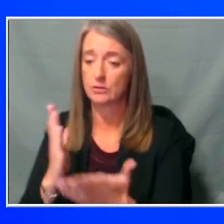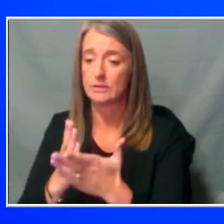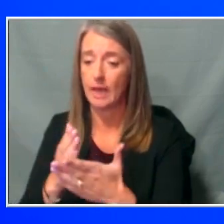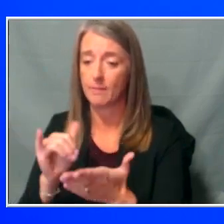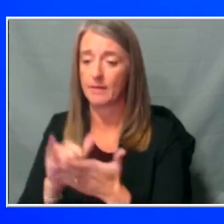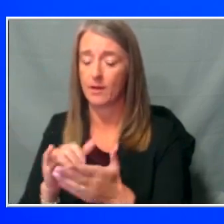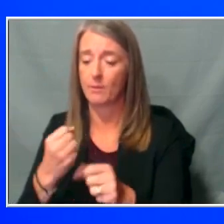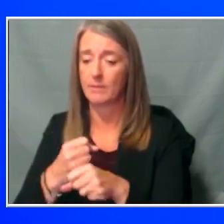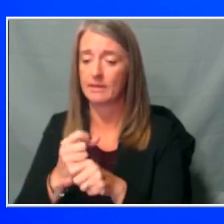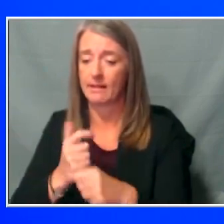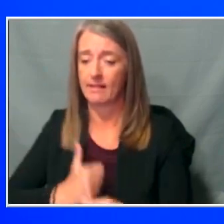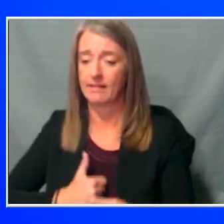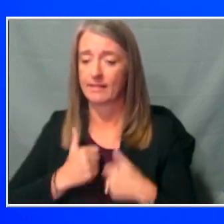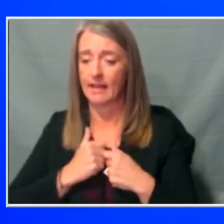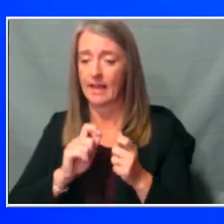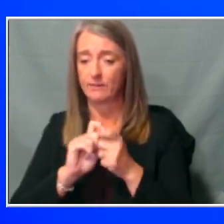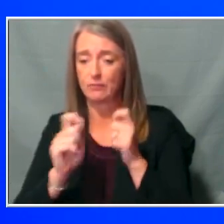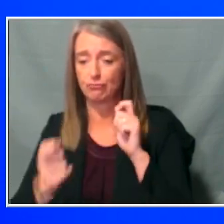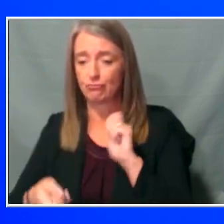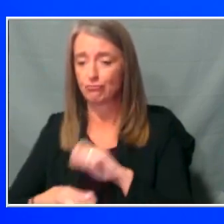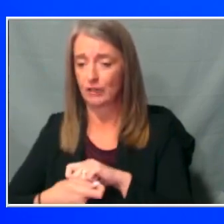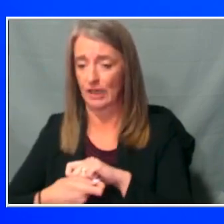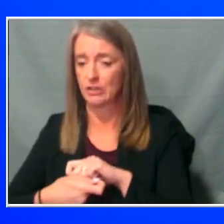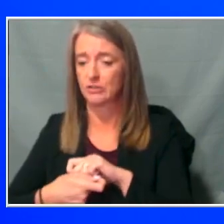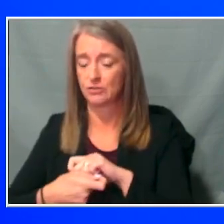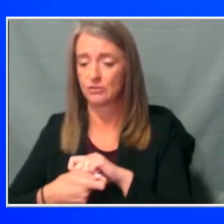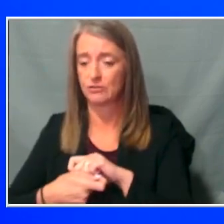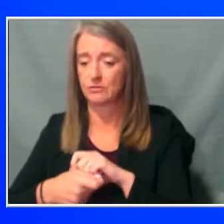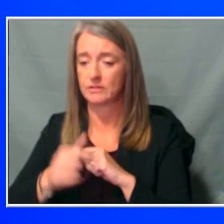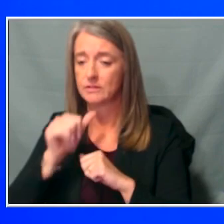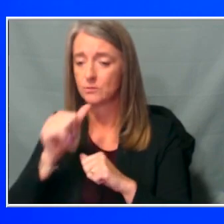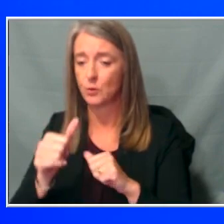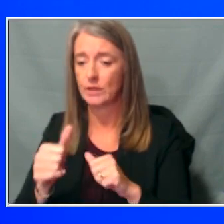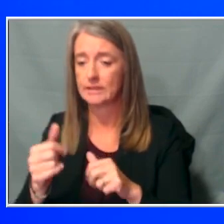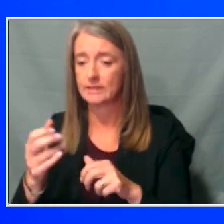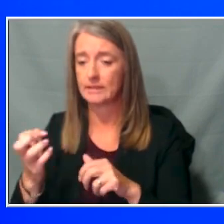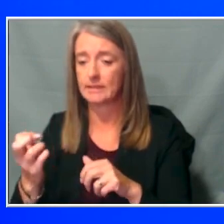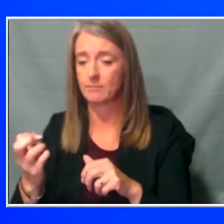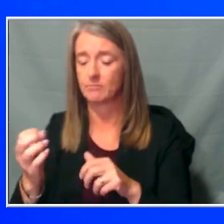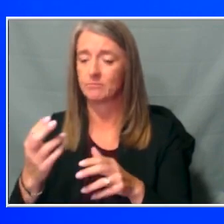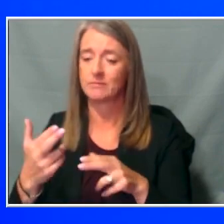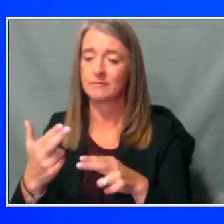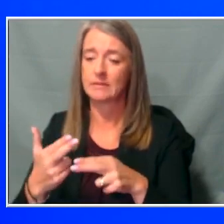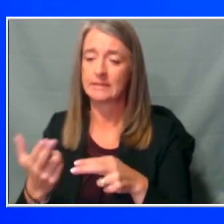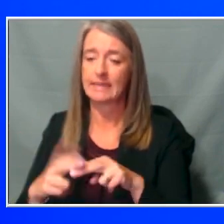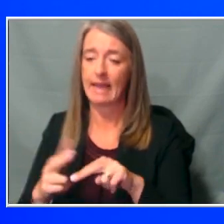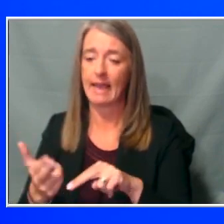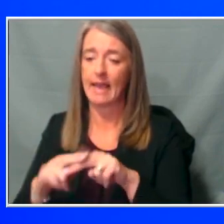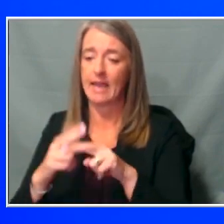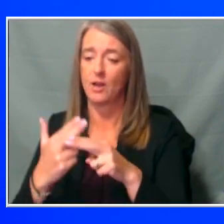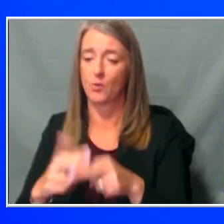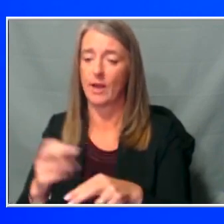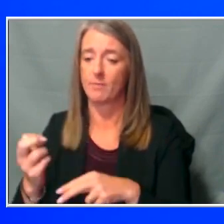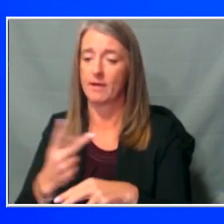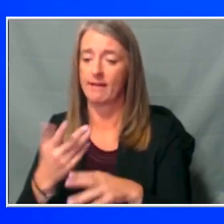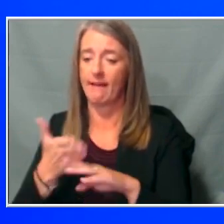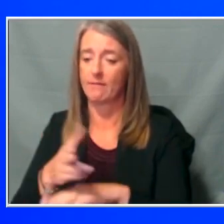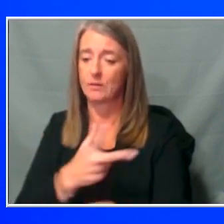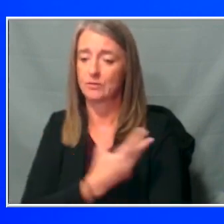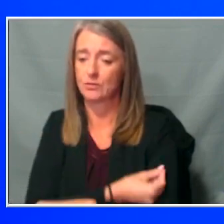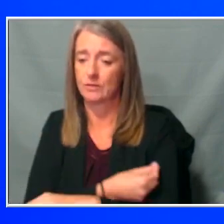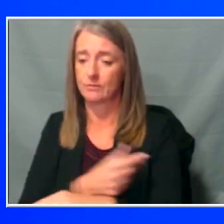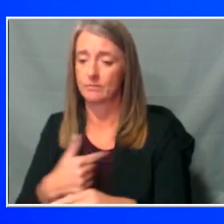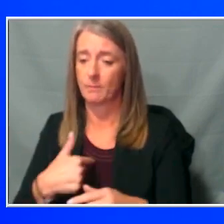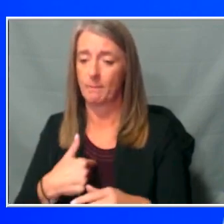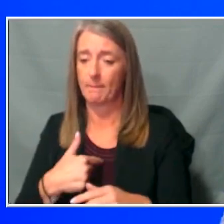that lifestyle change so I wouldn't gain the weight back after being on the shot, and so I've done that, and I